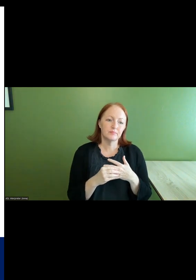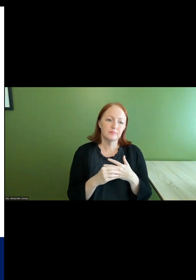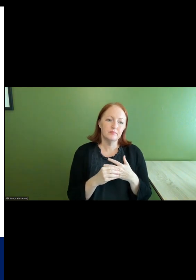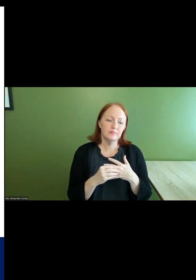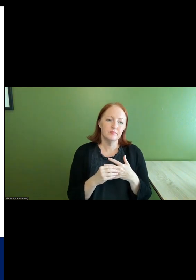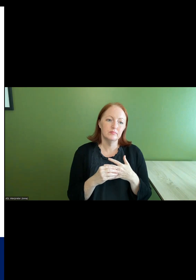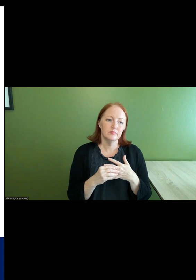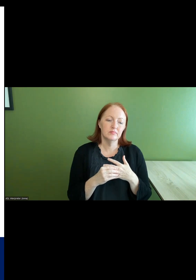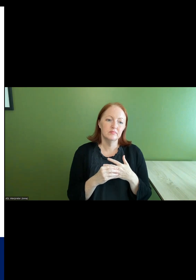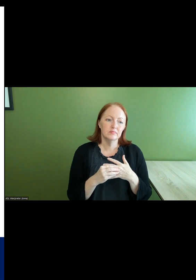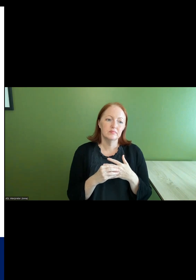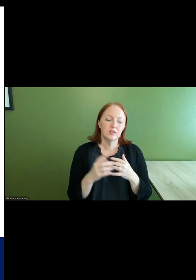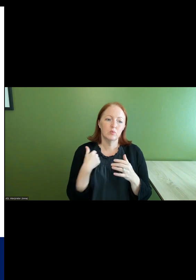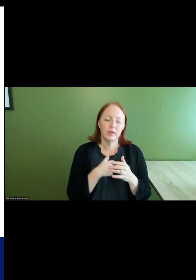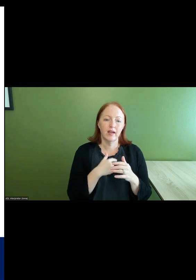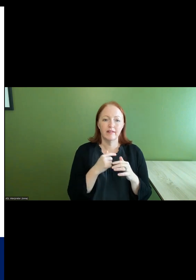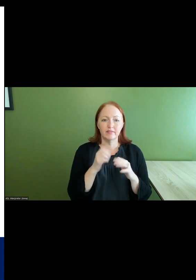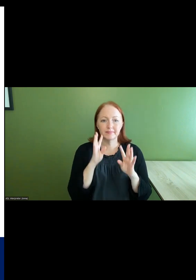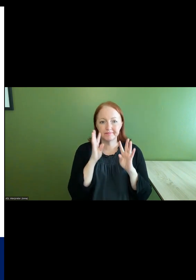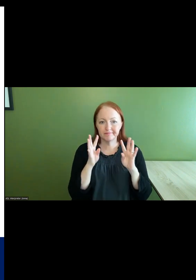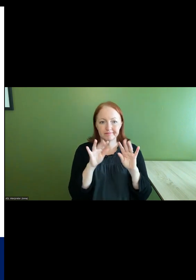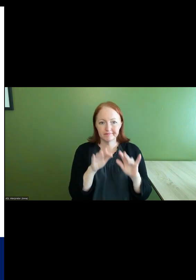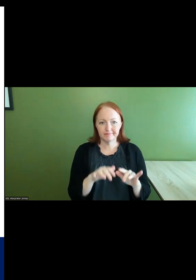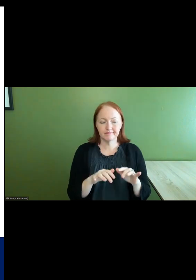So we have put together